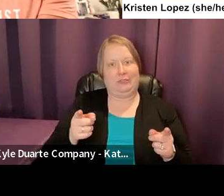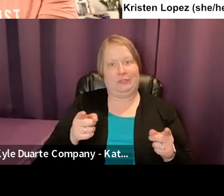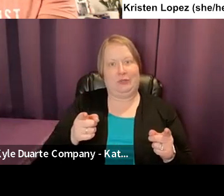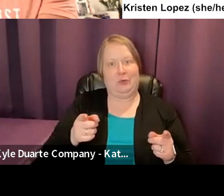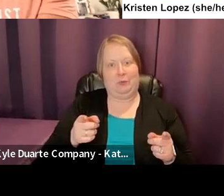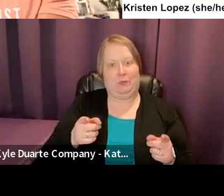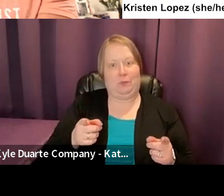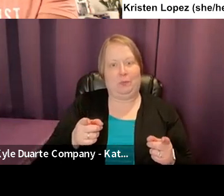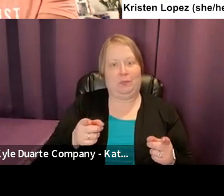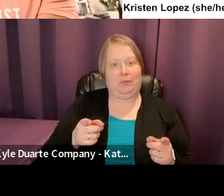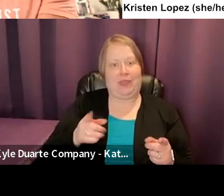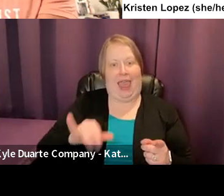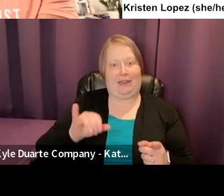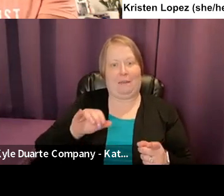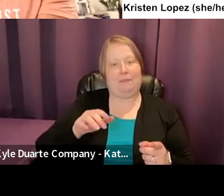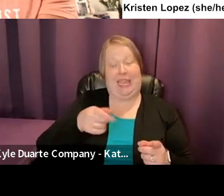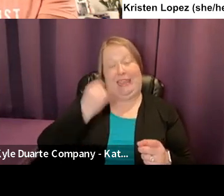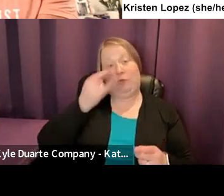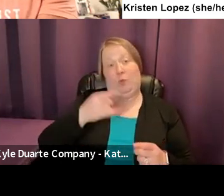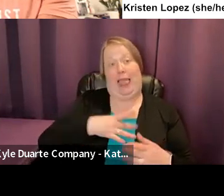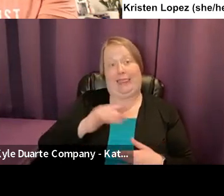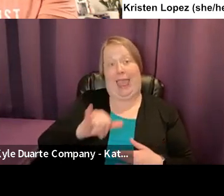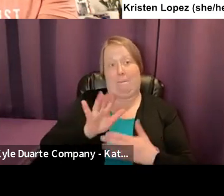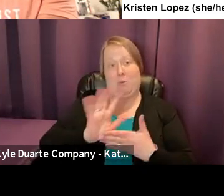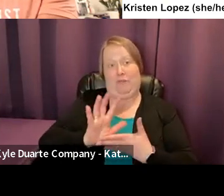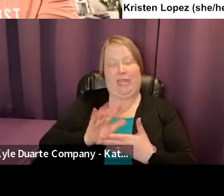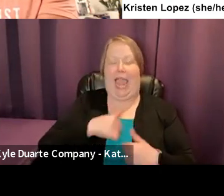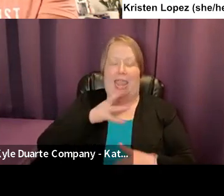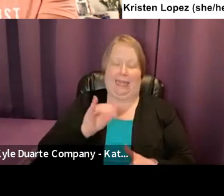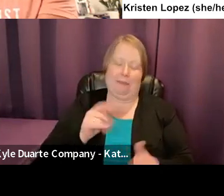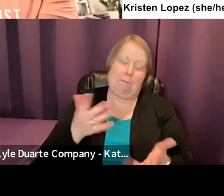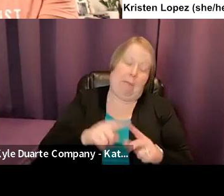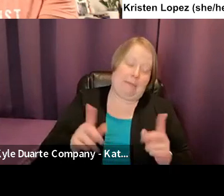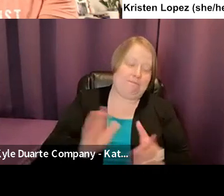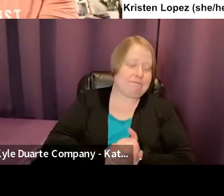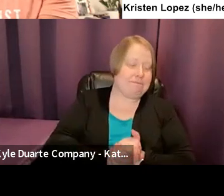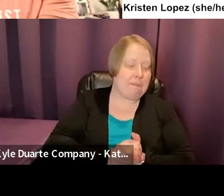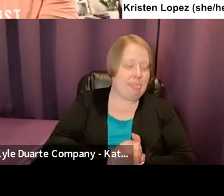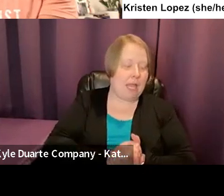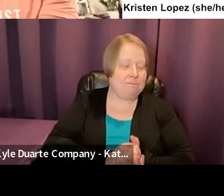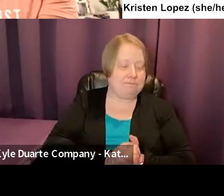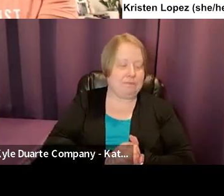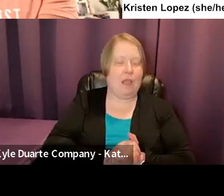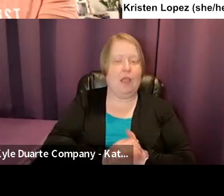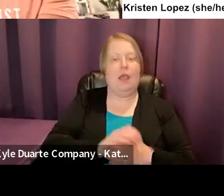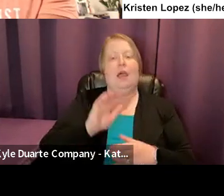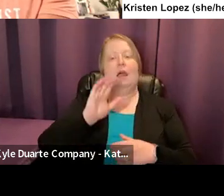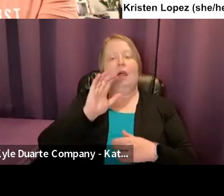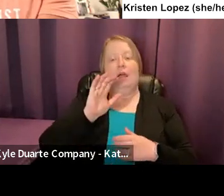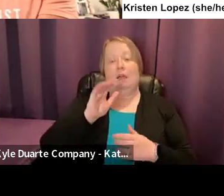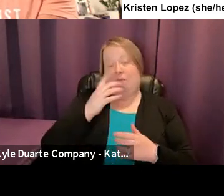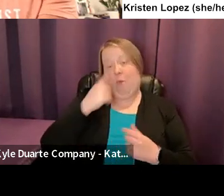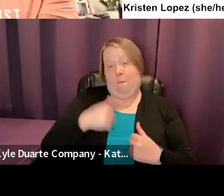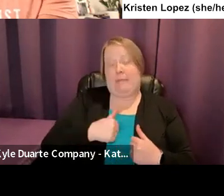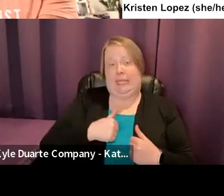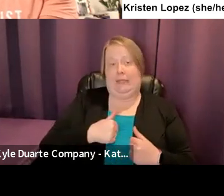teacher. I hate it. But other than that, I mean, you know, for me and the work that I cover,